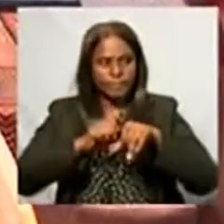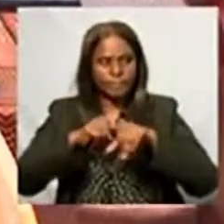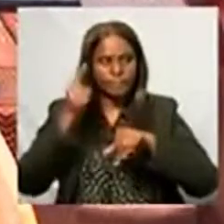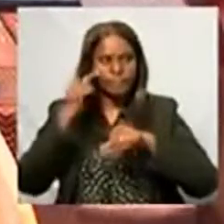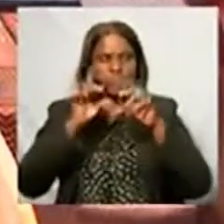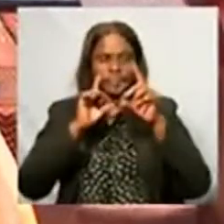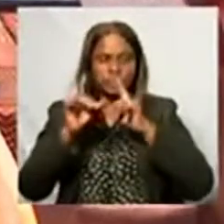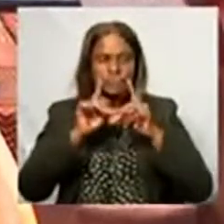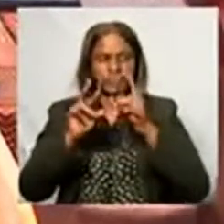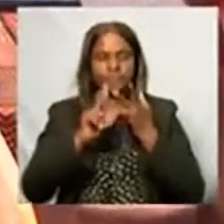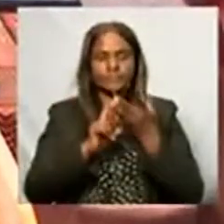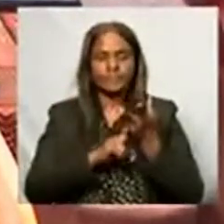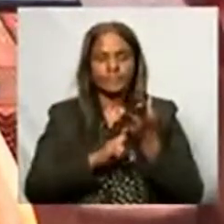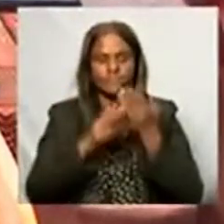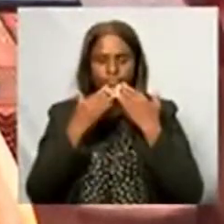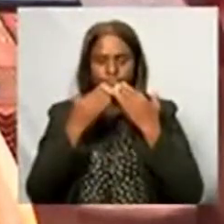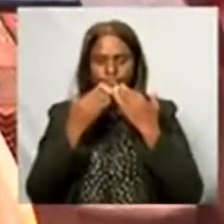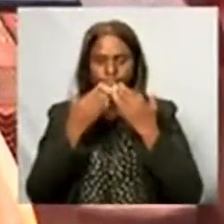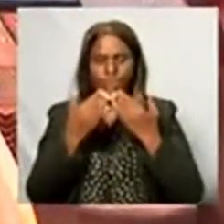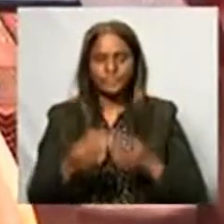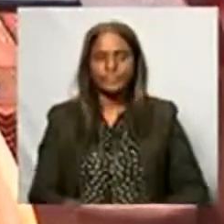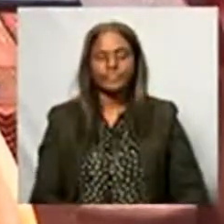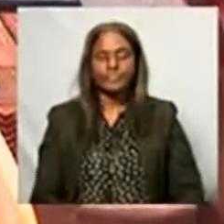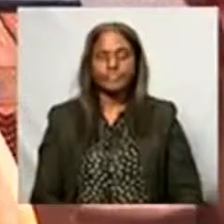debate of the report. I thank you.